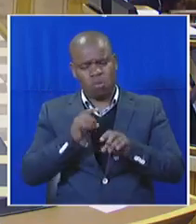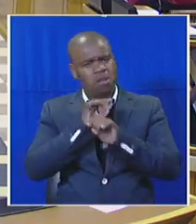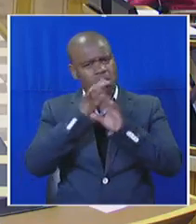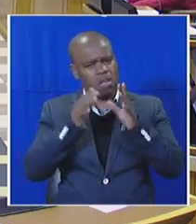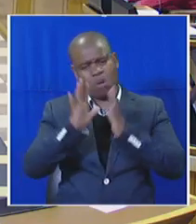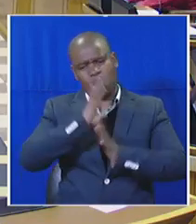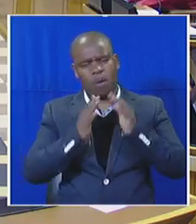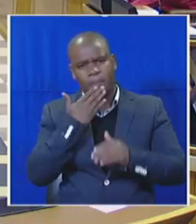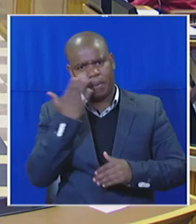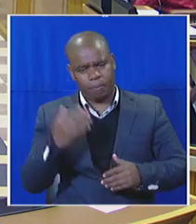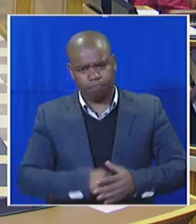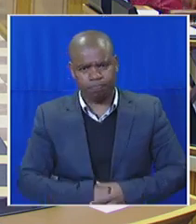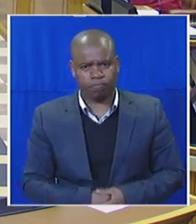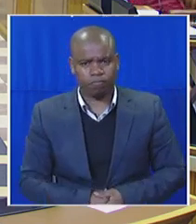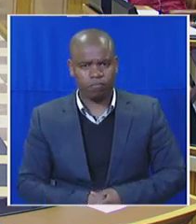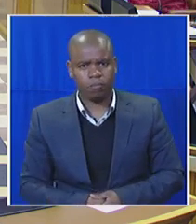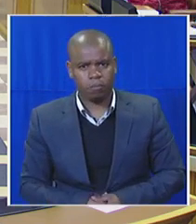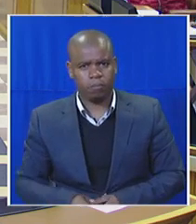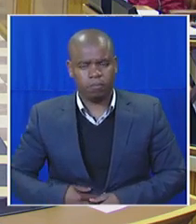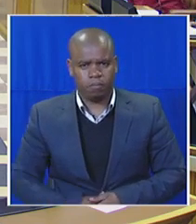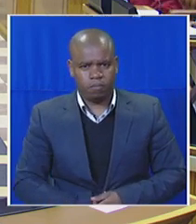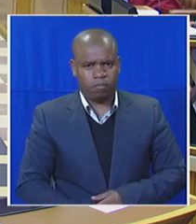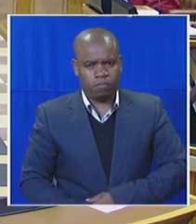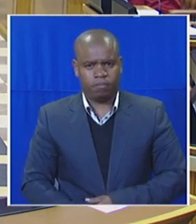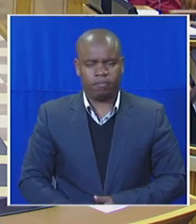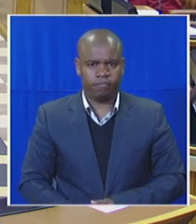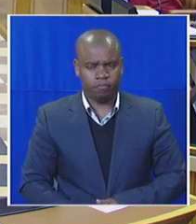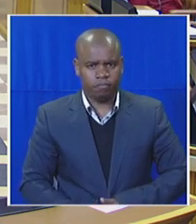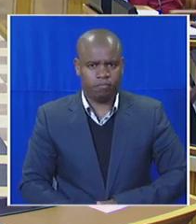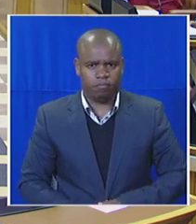The Honorable the President. Thank you.